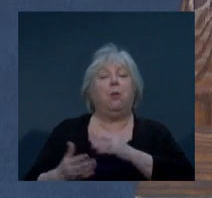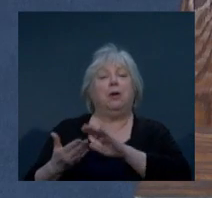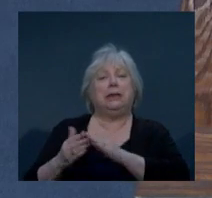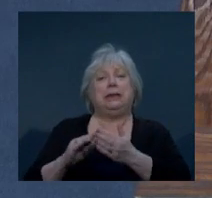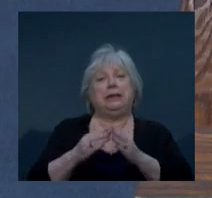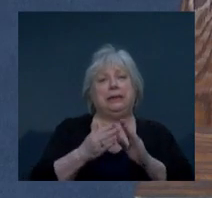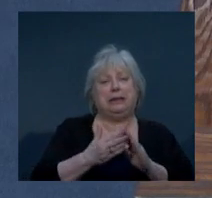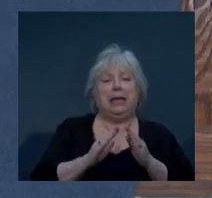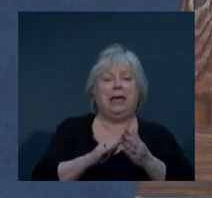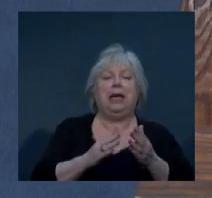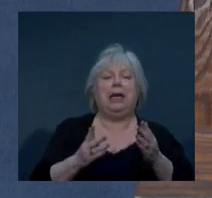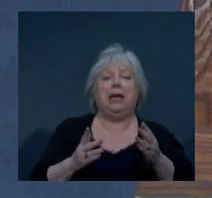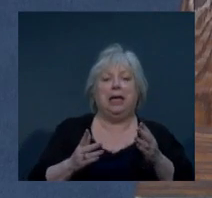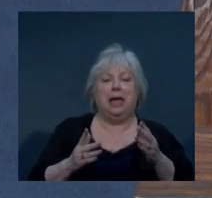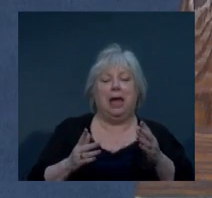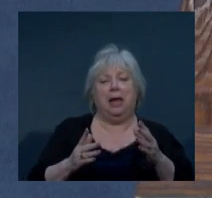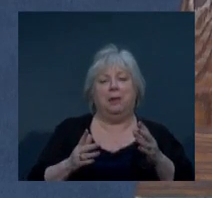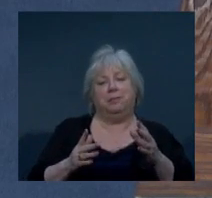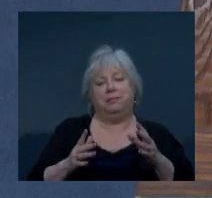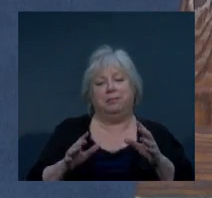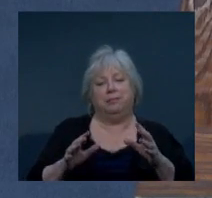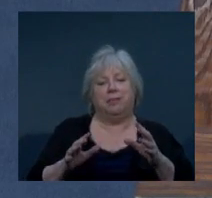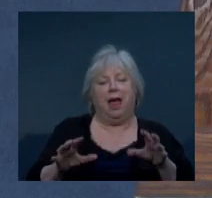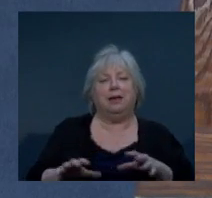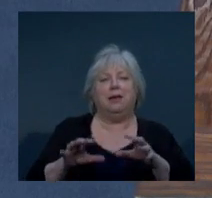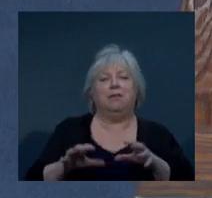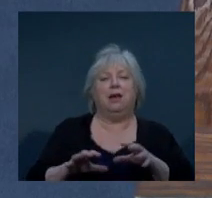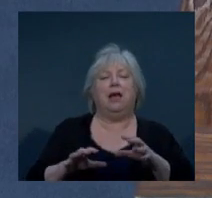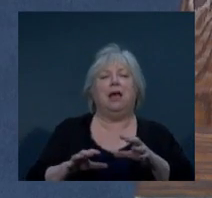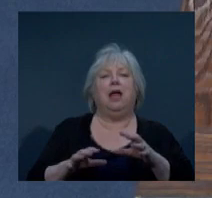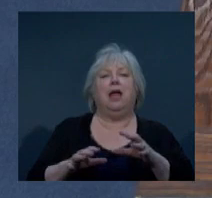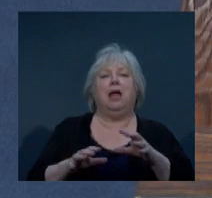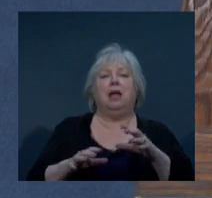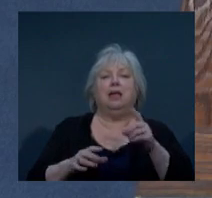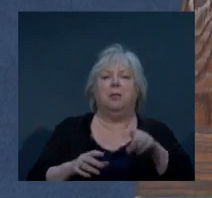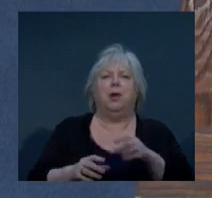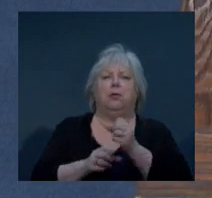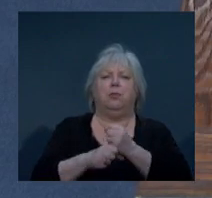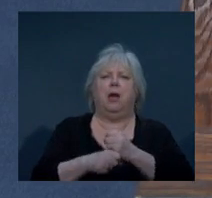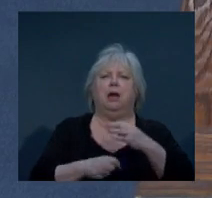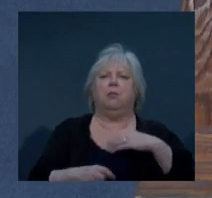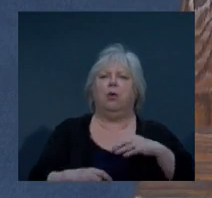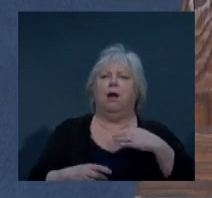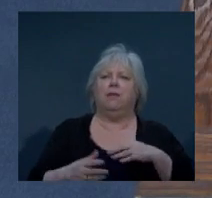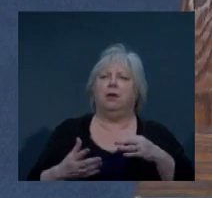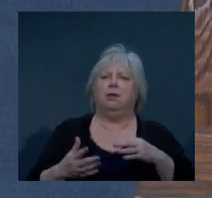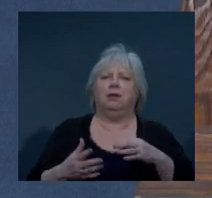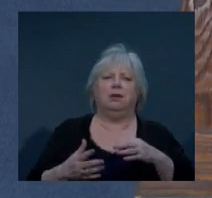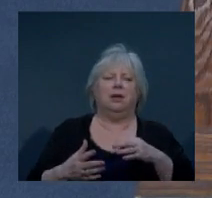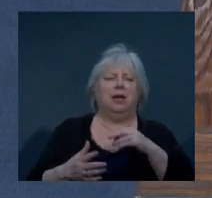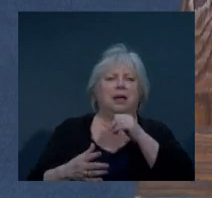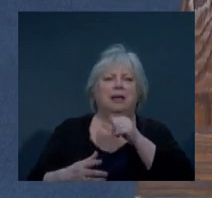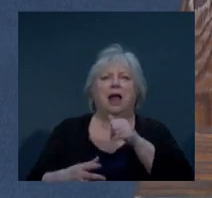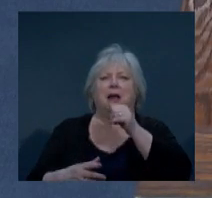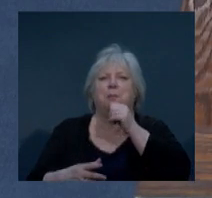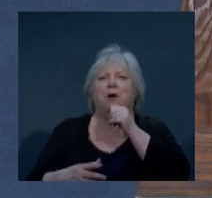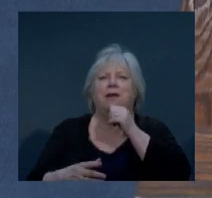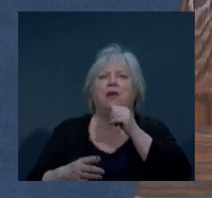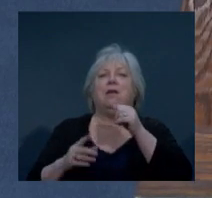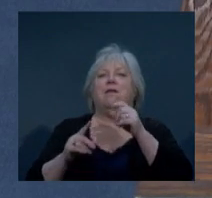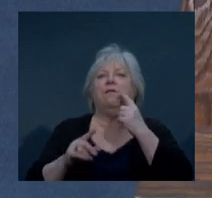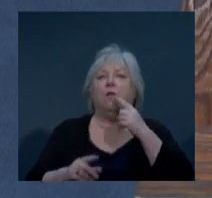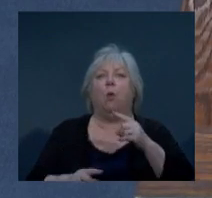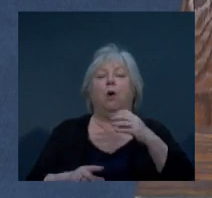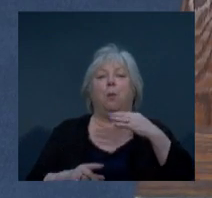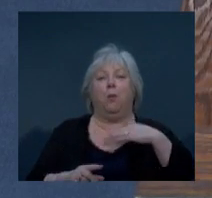amenity, our due as tax due, supposed to make a profit? It is not a private,